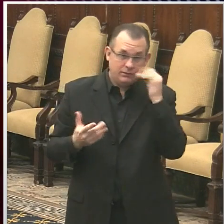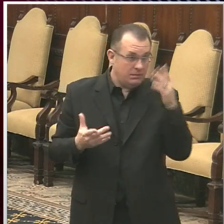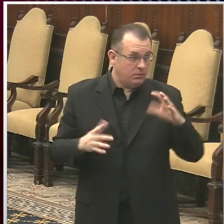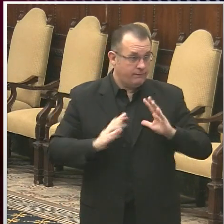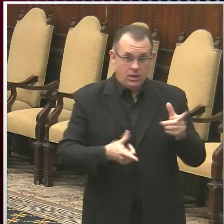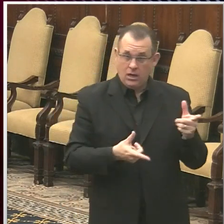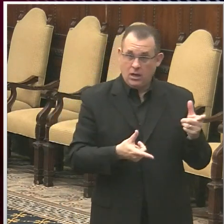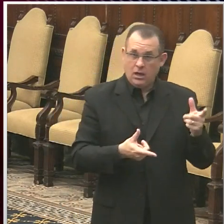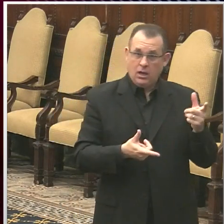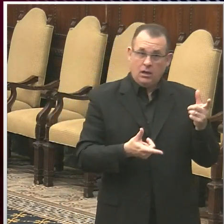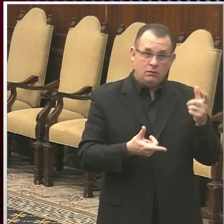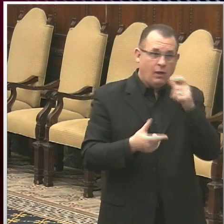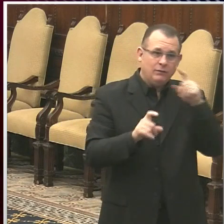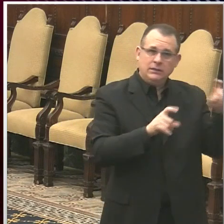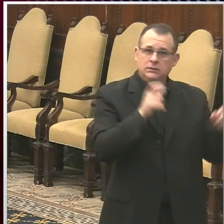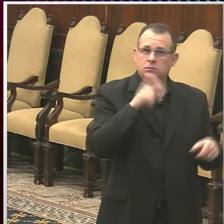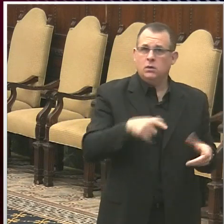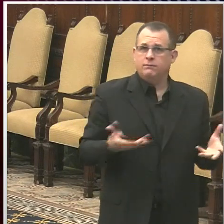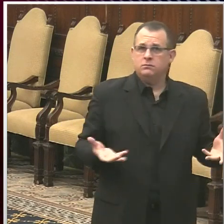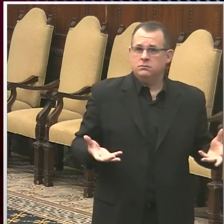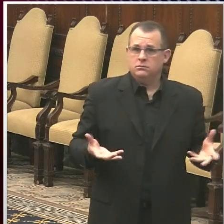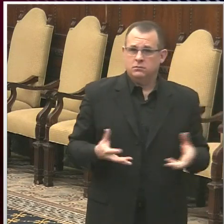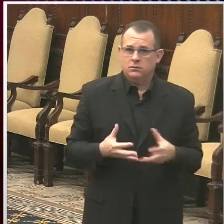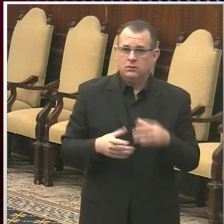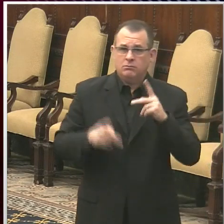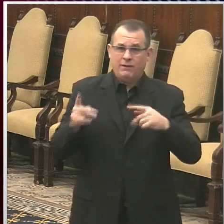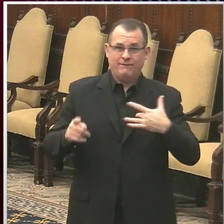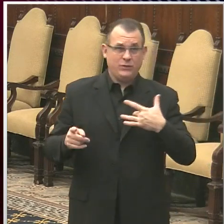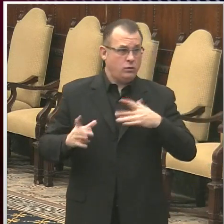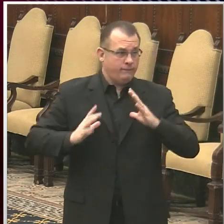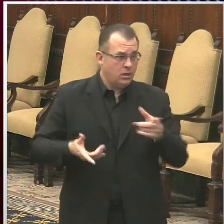otherwise. In other words, we're not testing people who are asymptomatic.